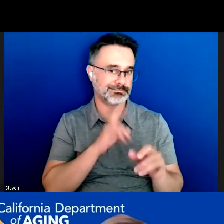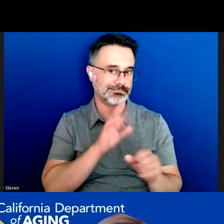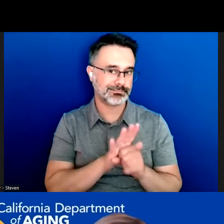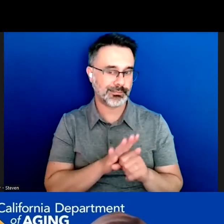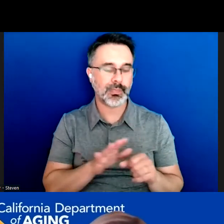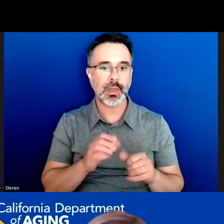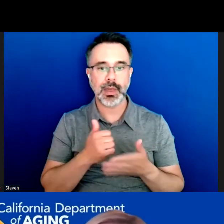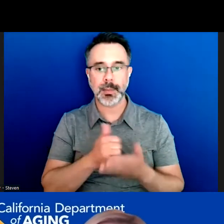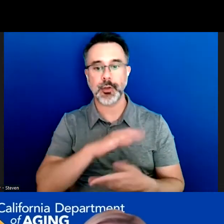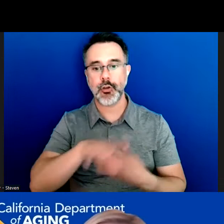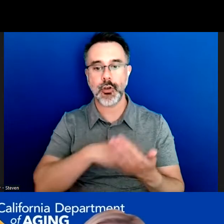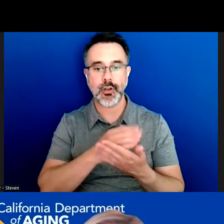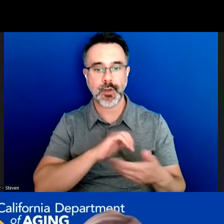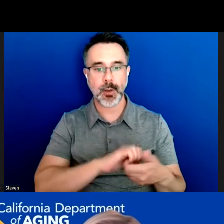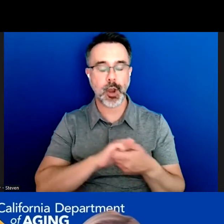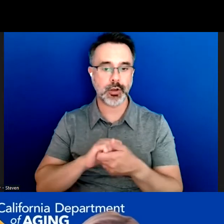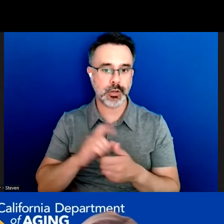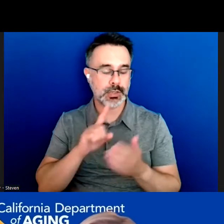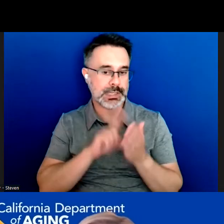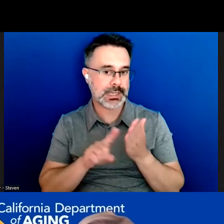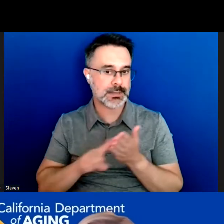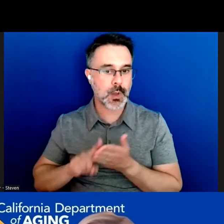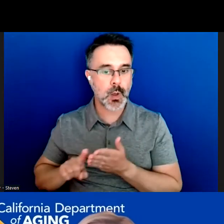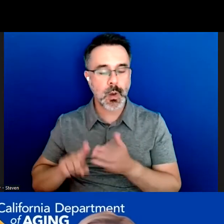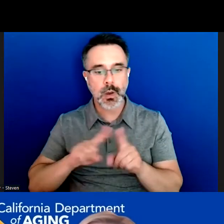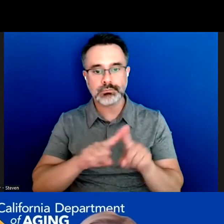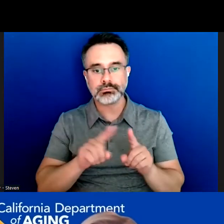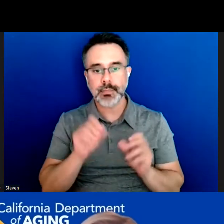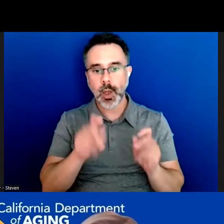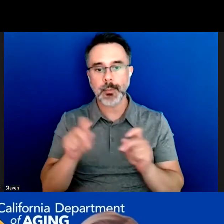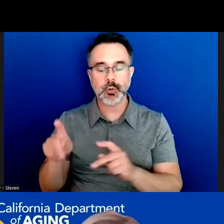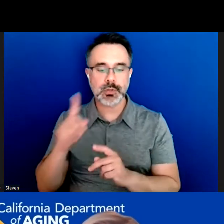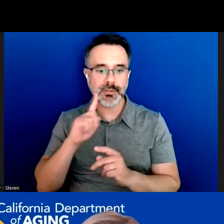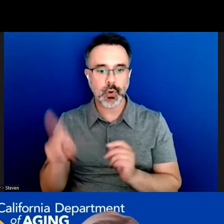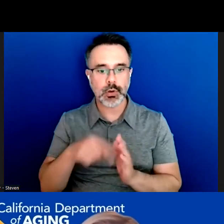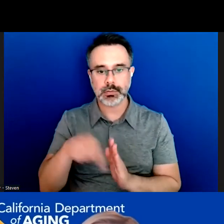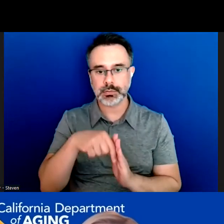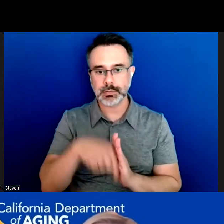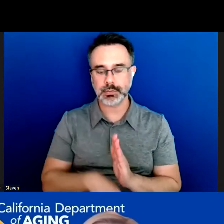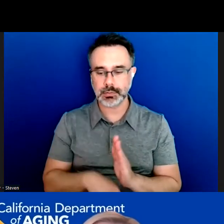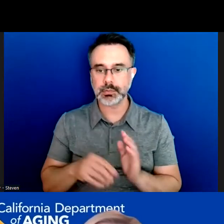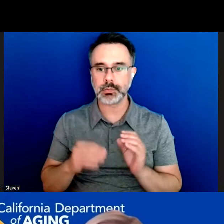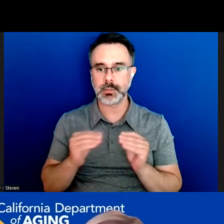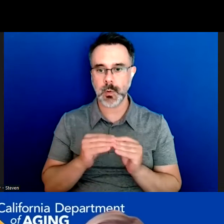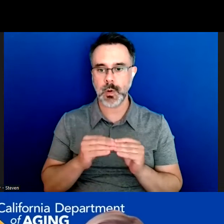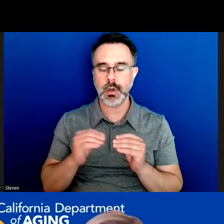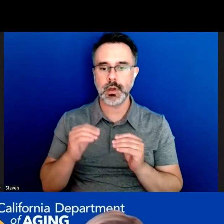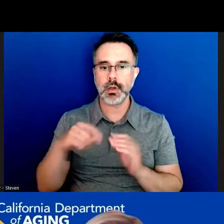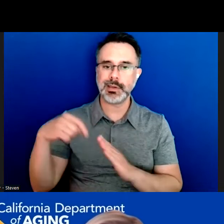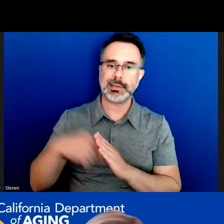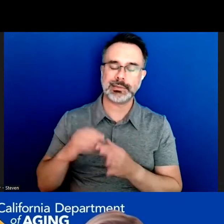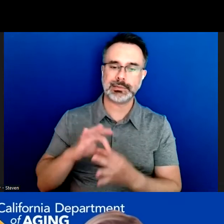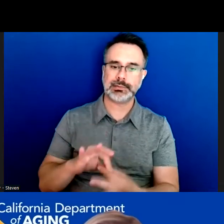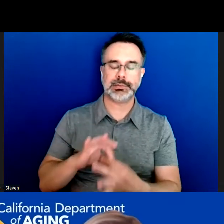of our partners explore opportunities for deepening their relationships with health plans at the